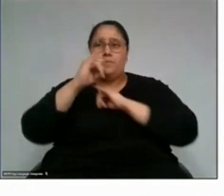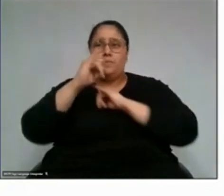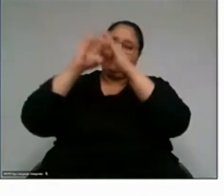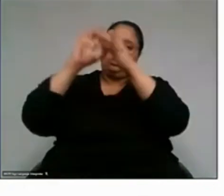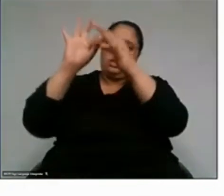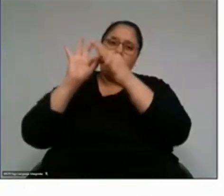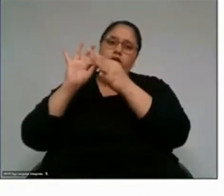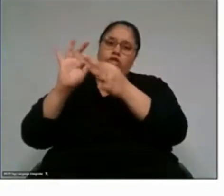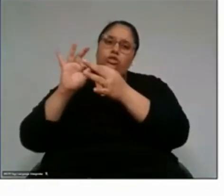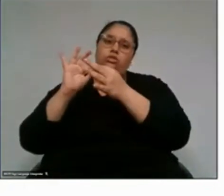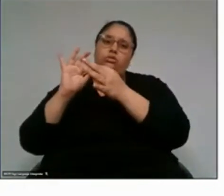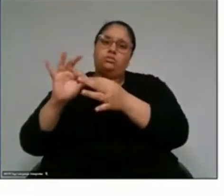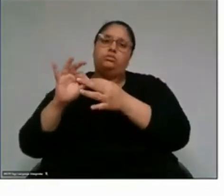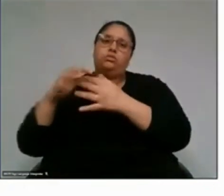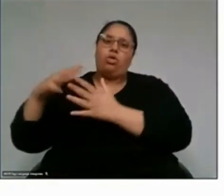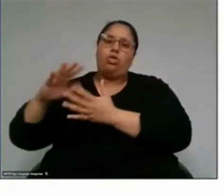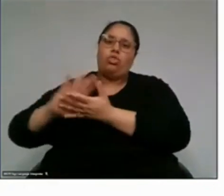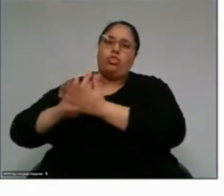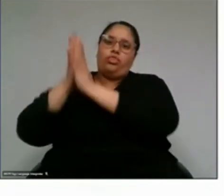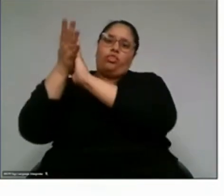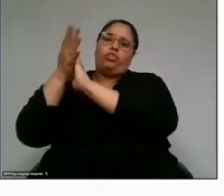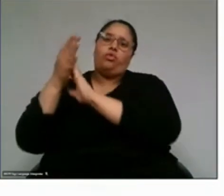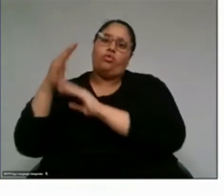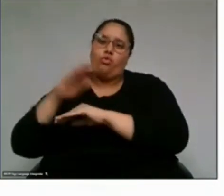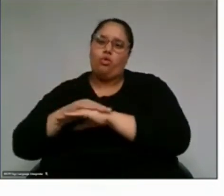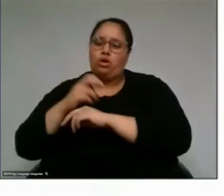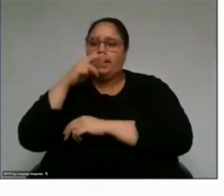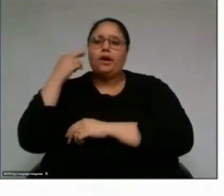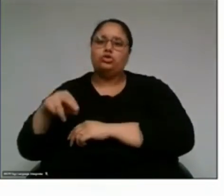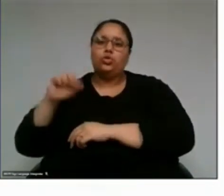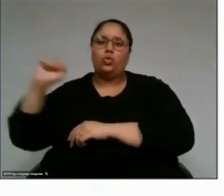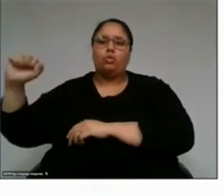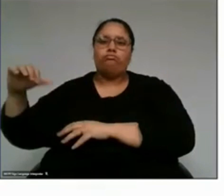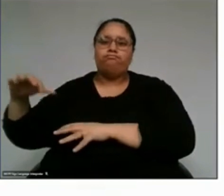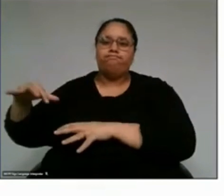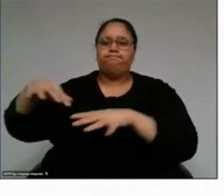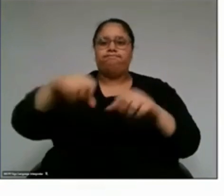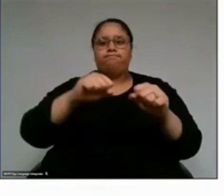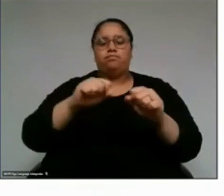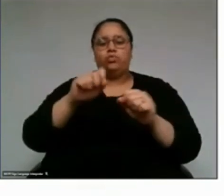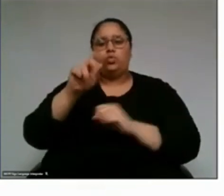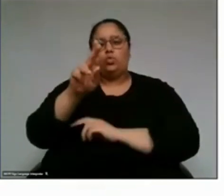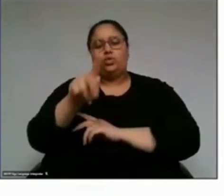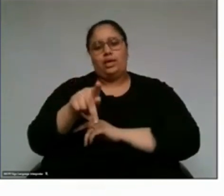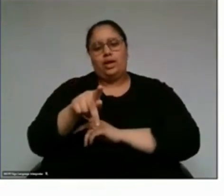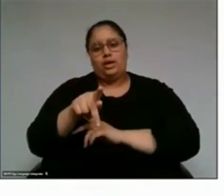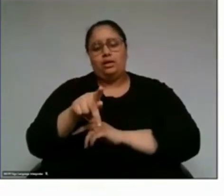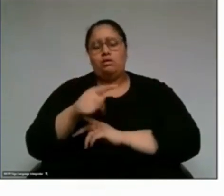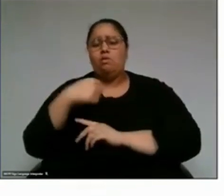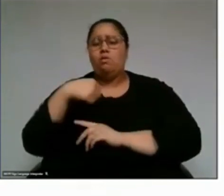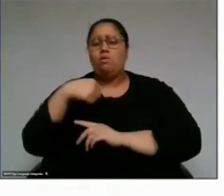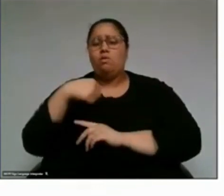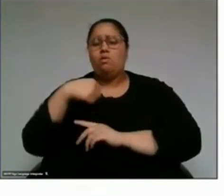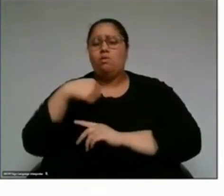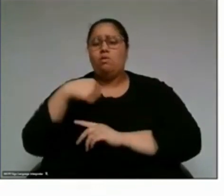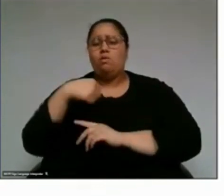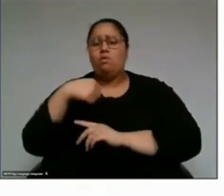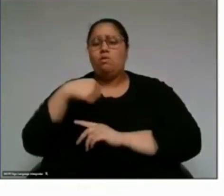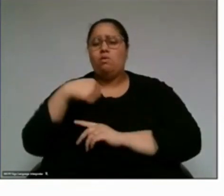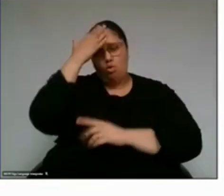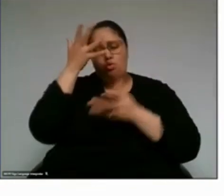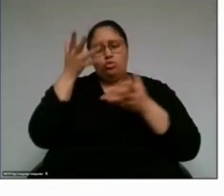relations shambles on Russia's invasion of the Ukraine. We're all familiar with this